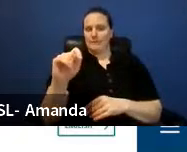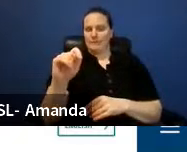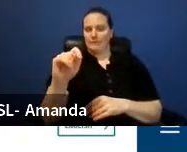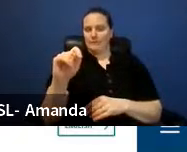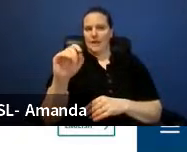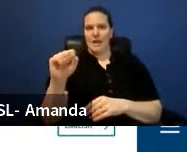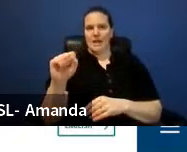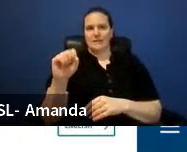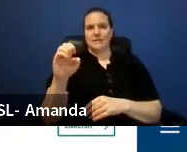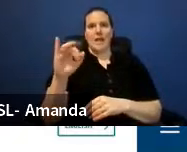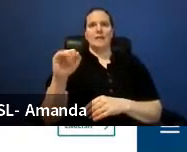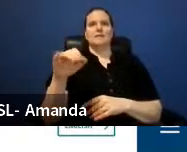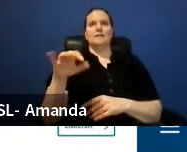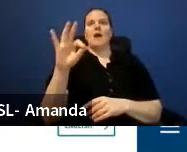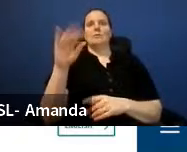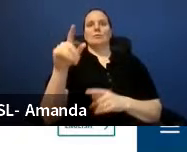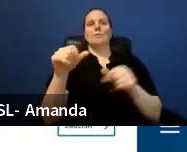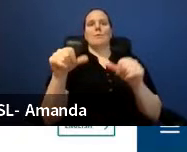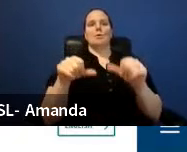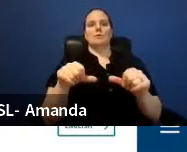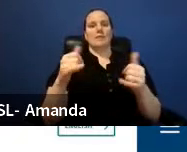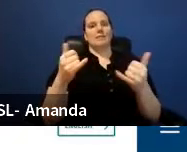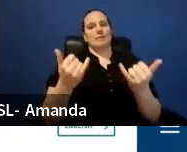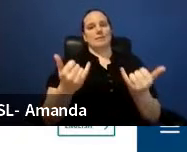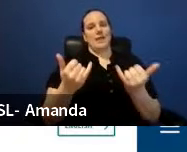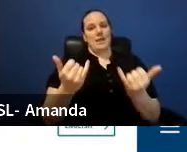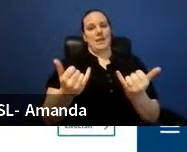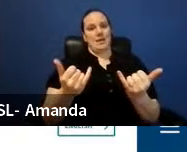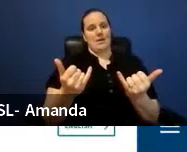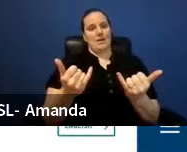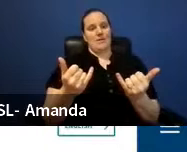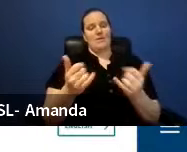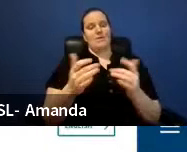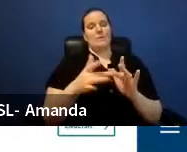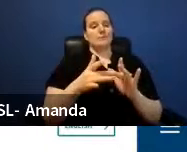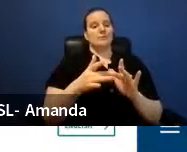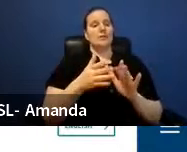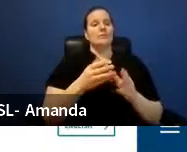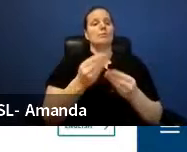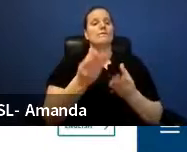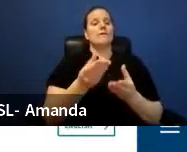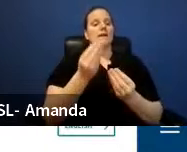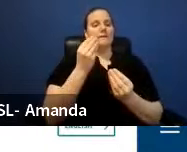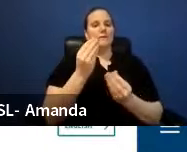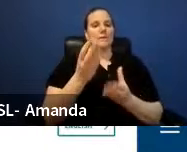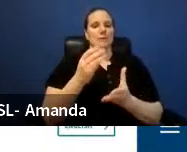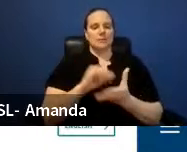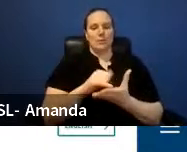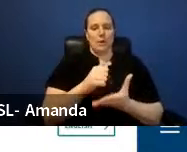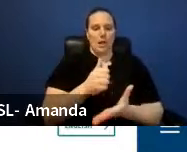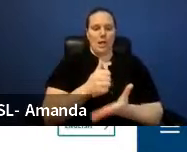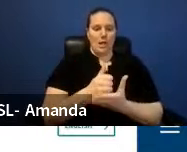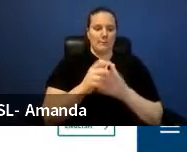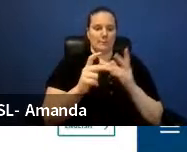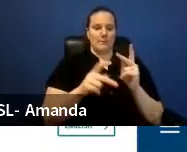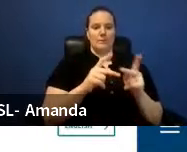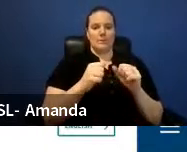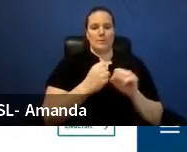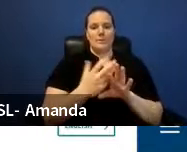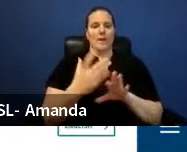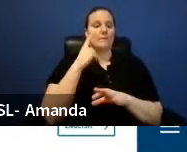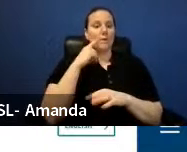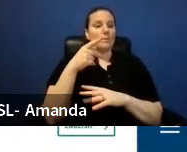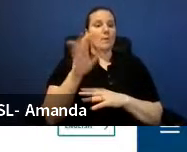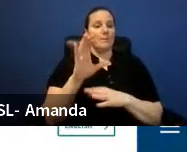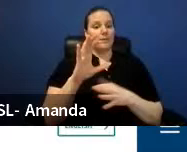it is posted. This page currently provides information that will help people prepare for the public